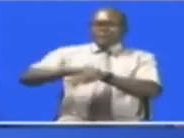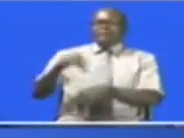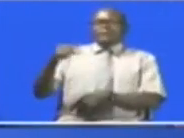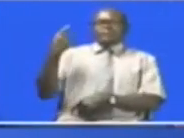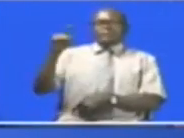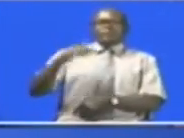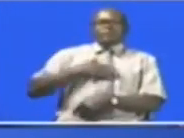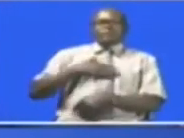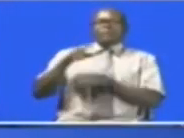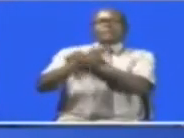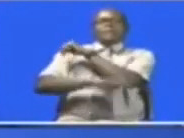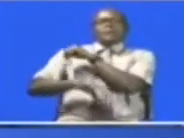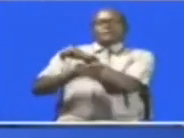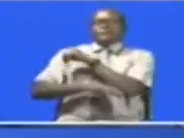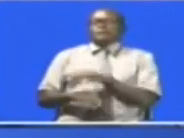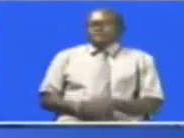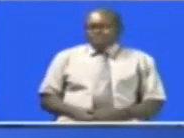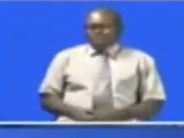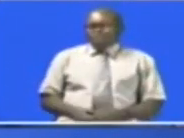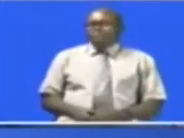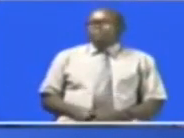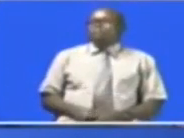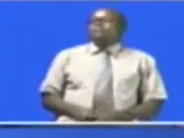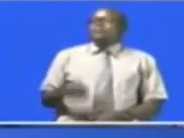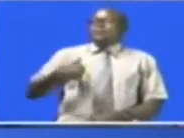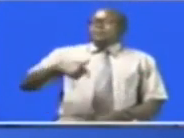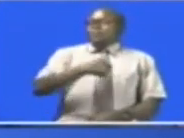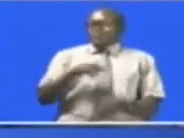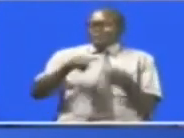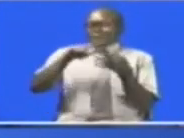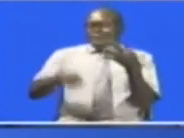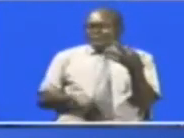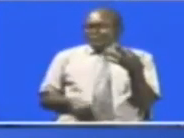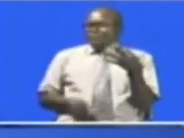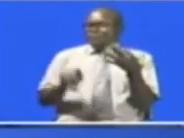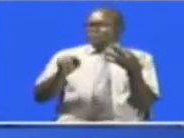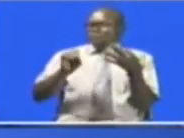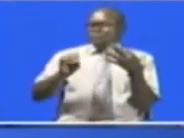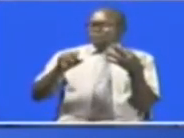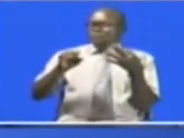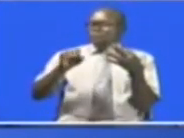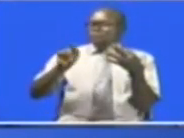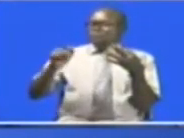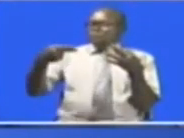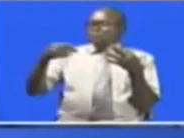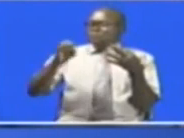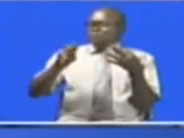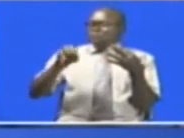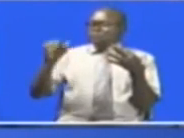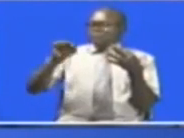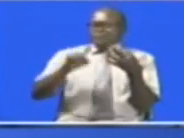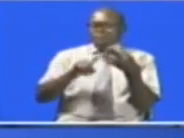medal for our country. Okay. And we were three, Thomas Osano and the late Richard Chelimo.